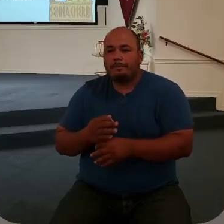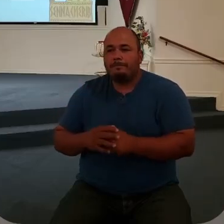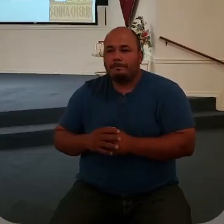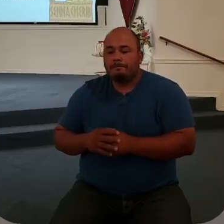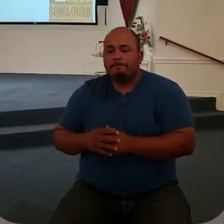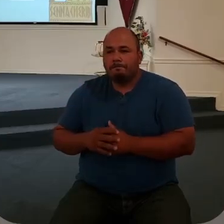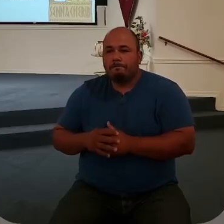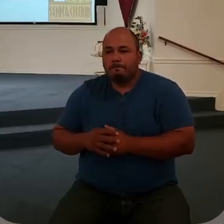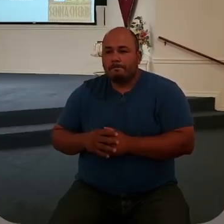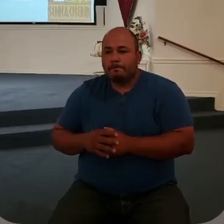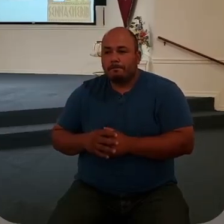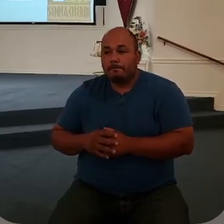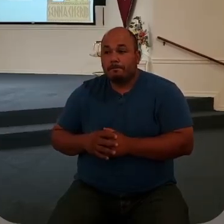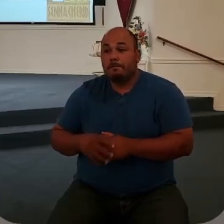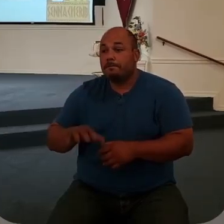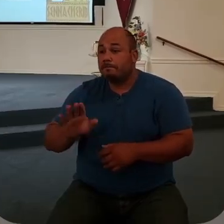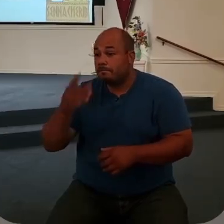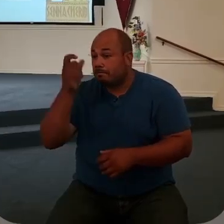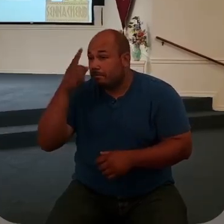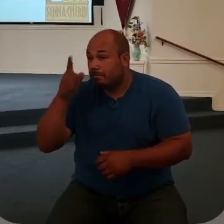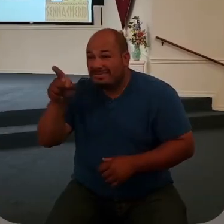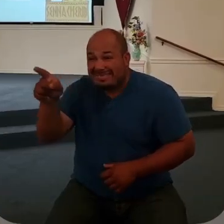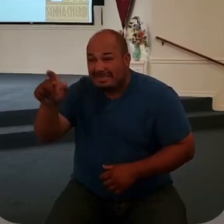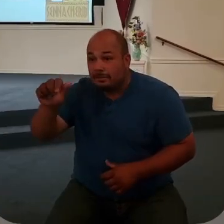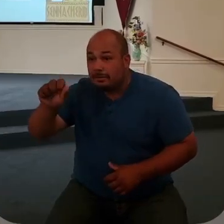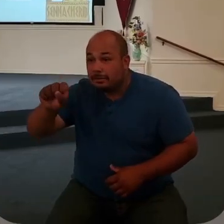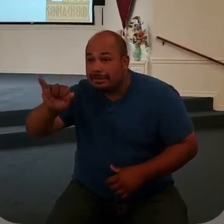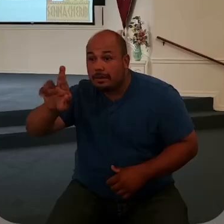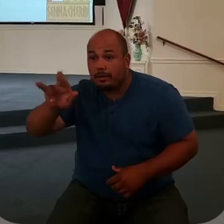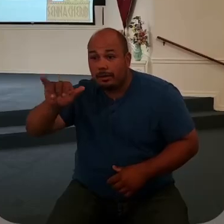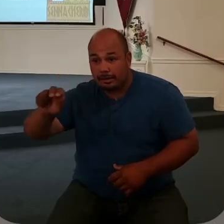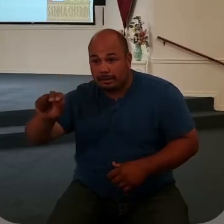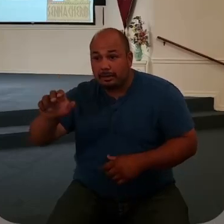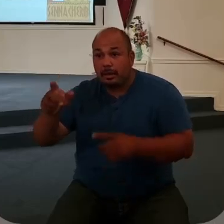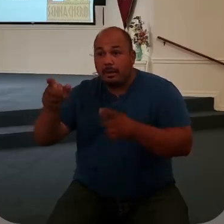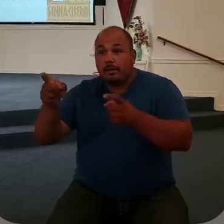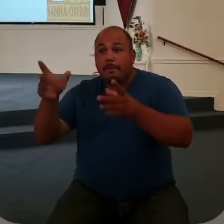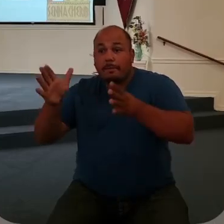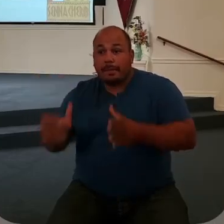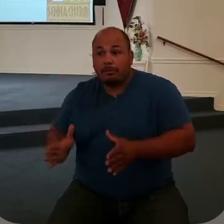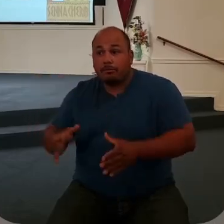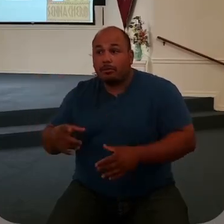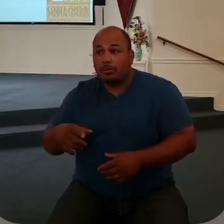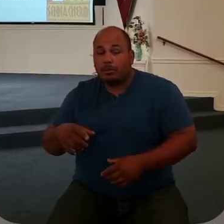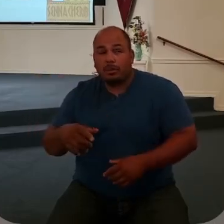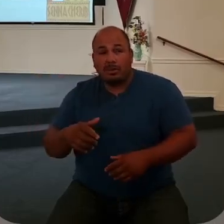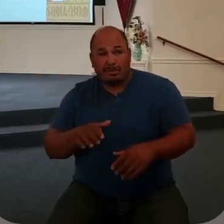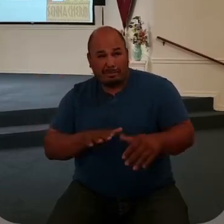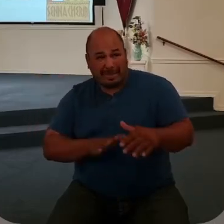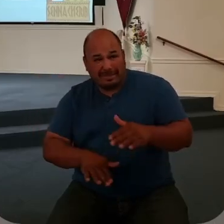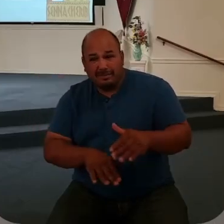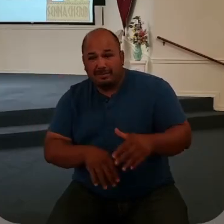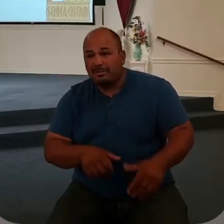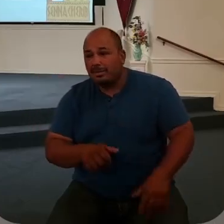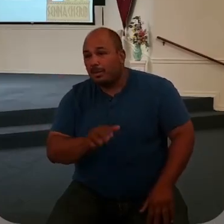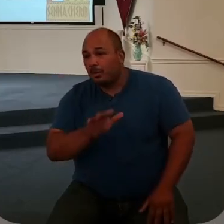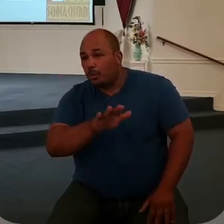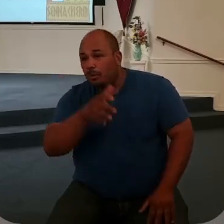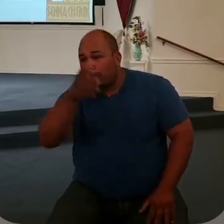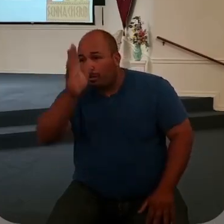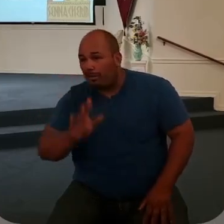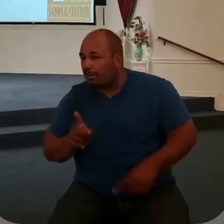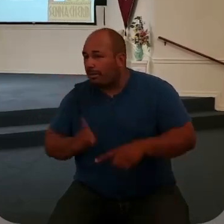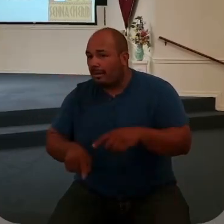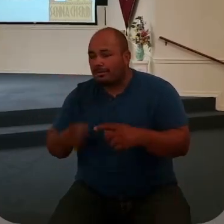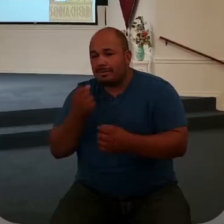And the Assyrian commander, his message to Judah here is basically, your God cannot deliver you. The